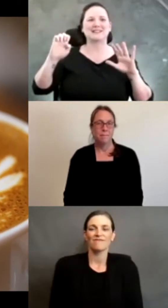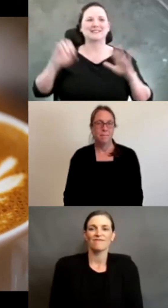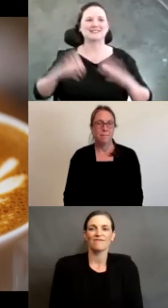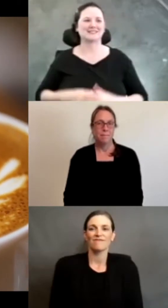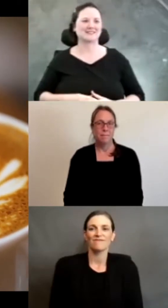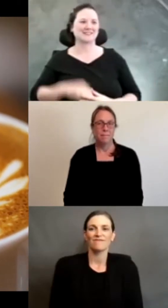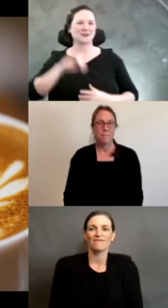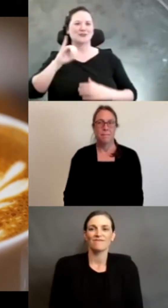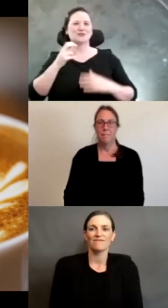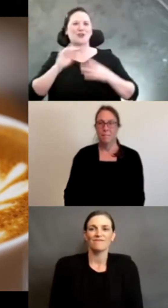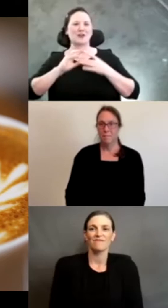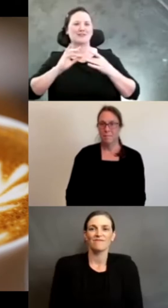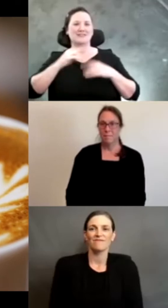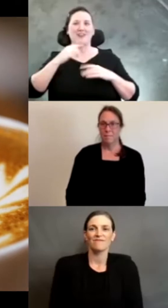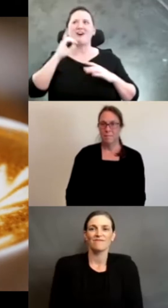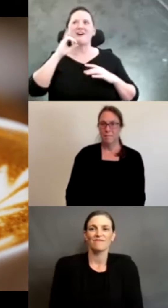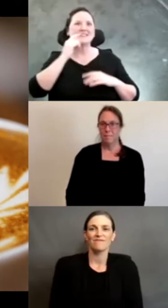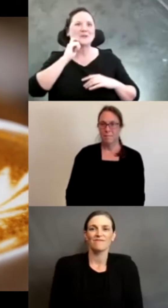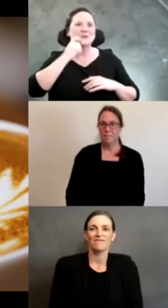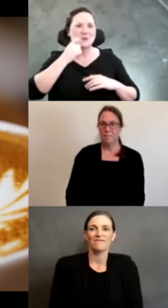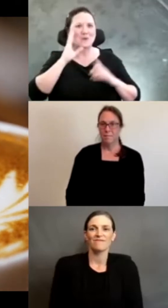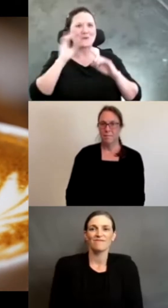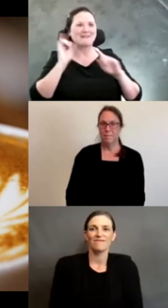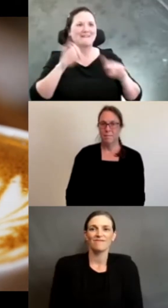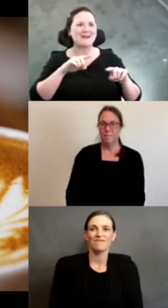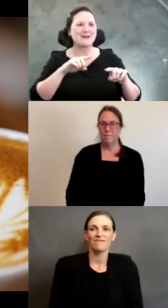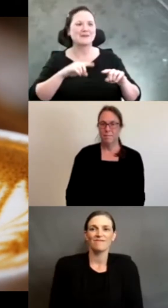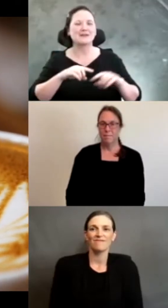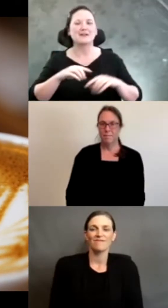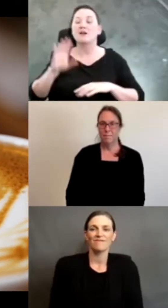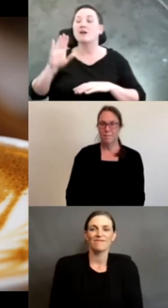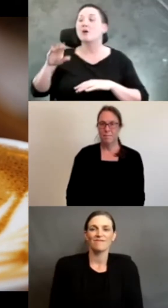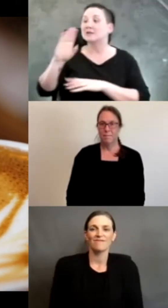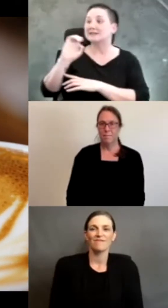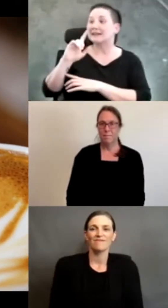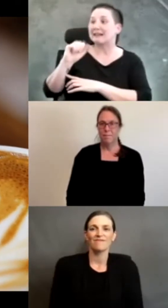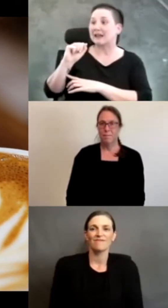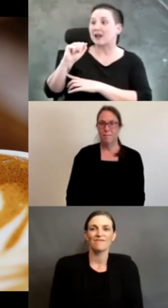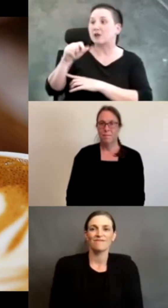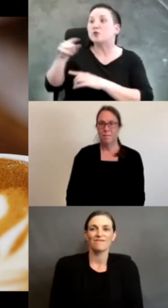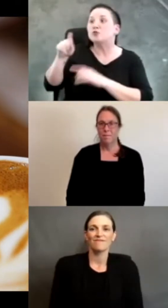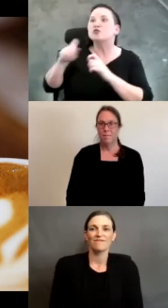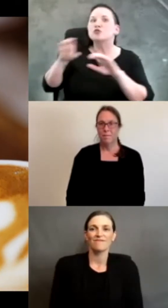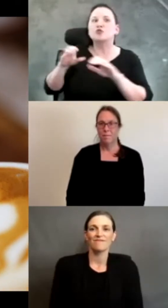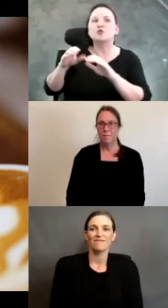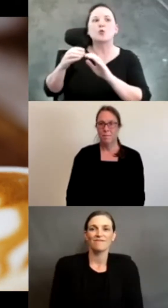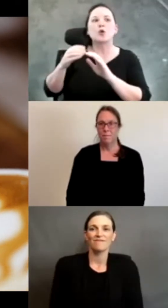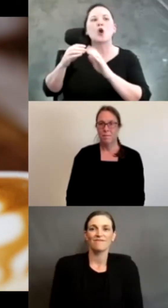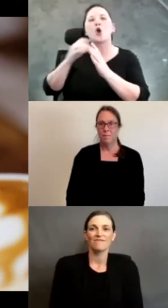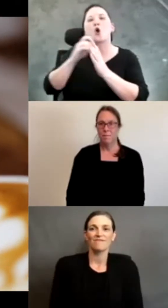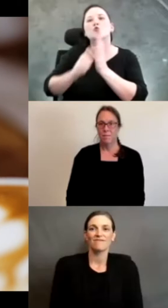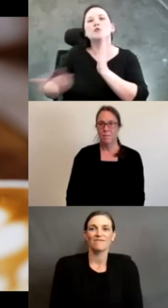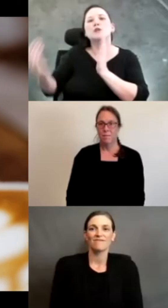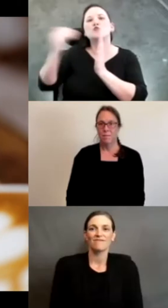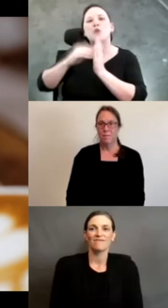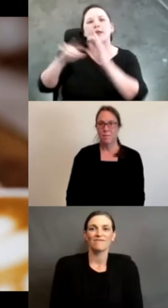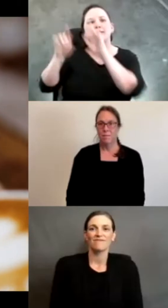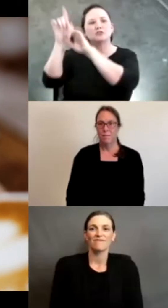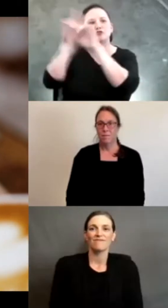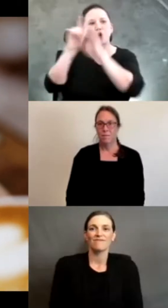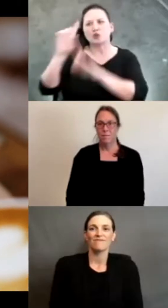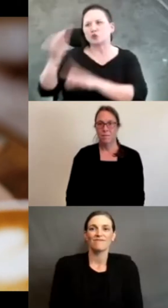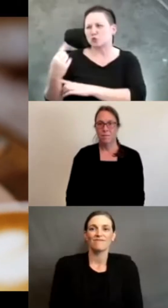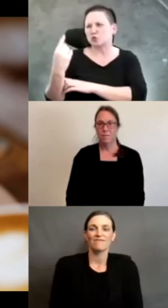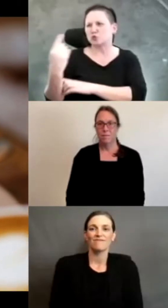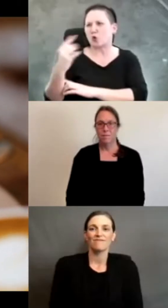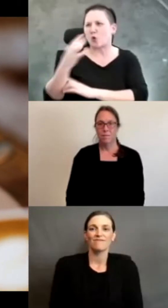sure. Oh, Celia, you should do Rewrite the Stars as a solo number. That's perfect.